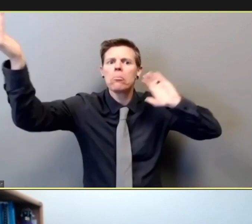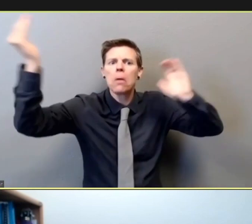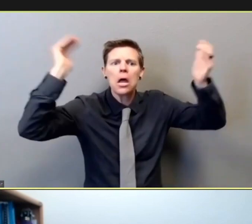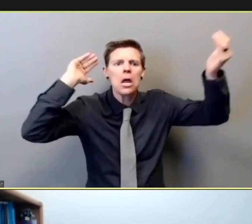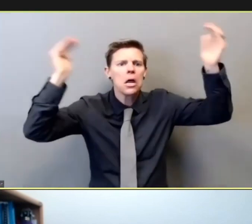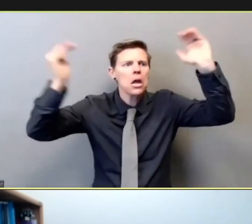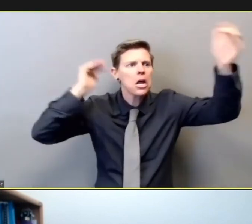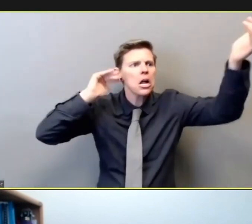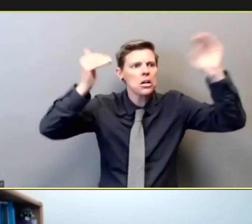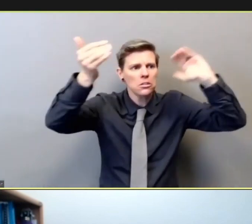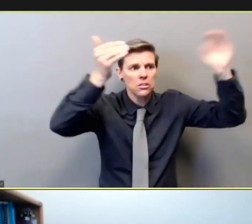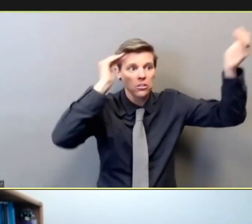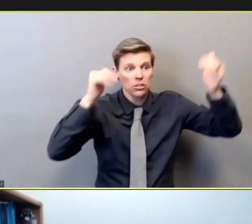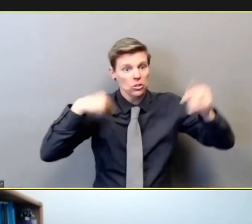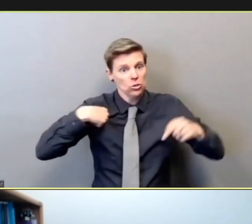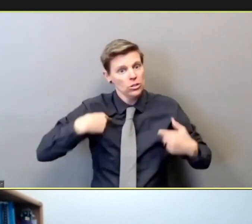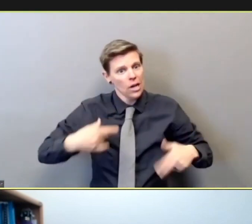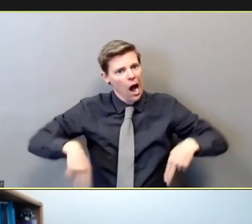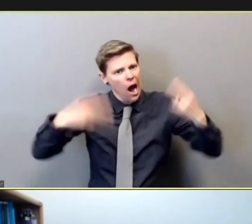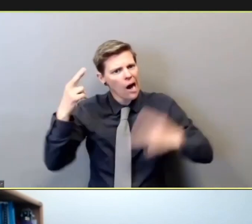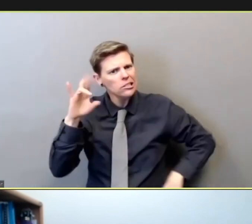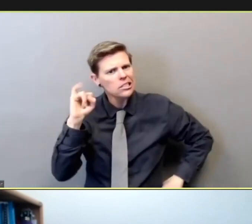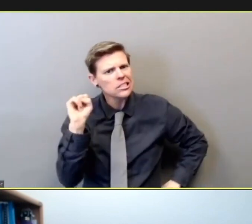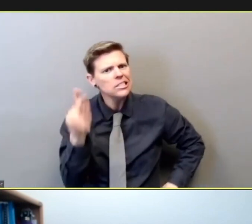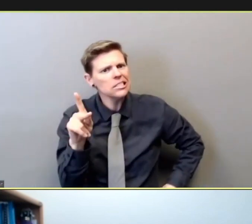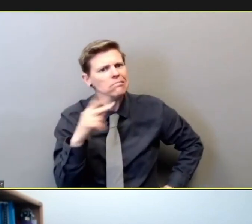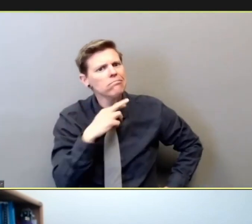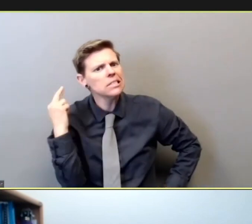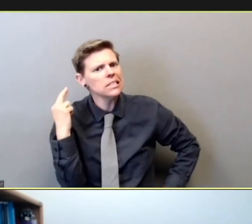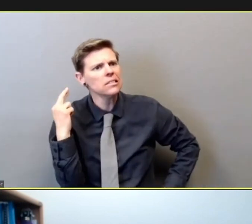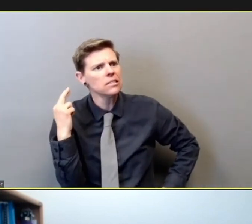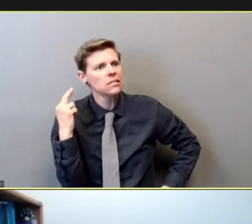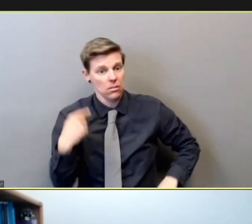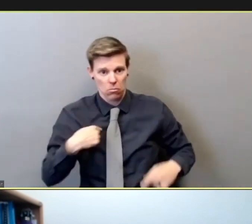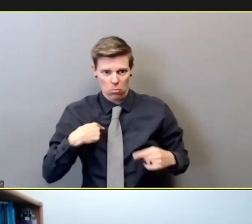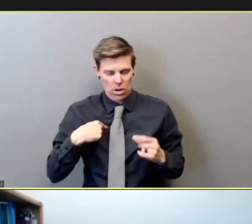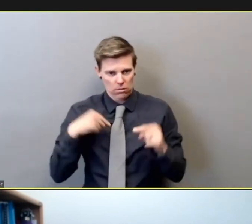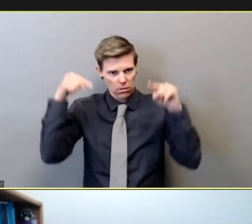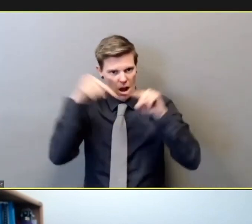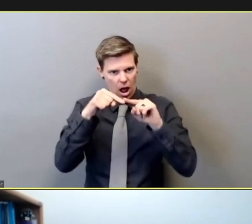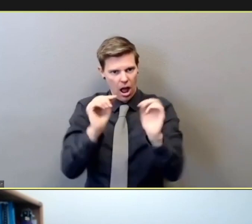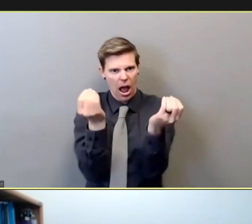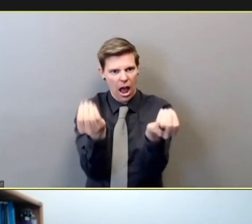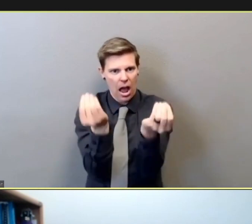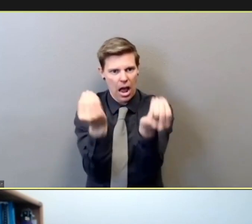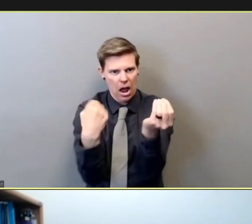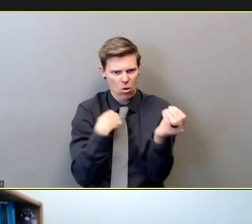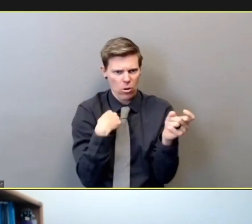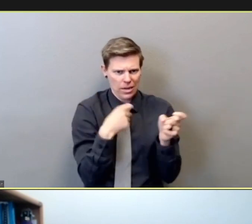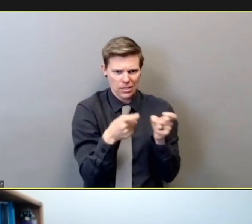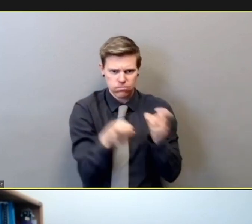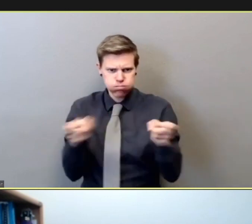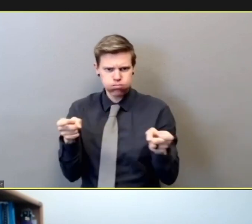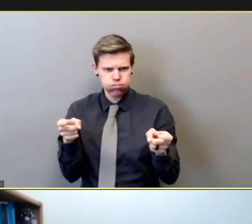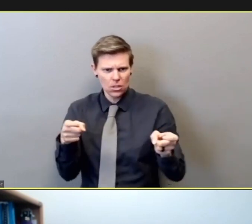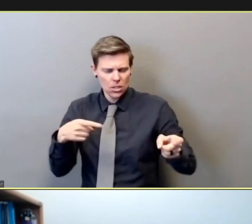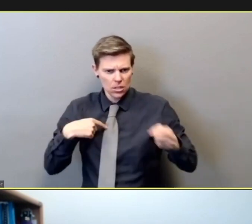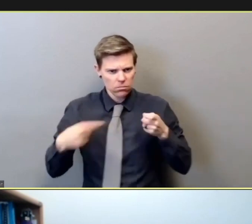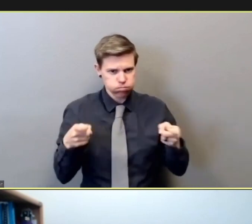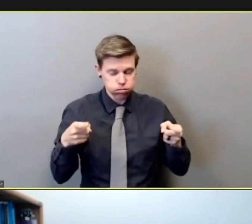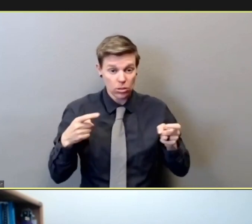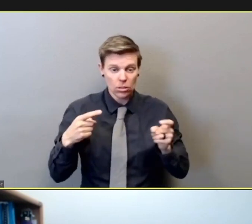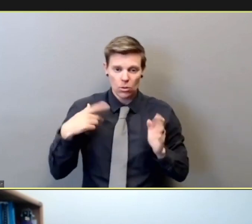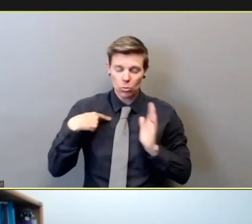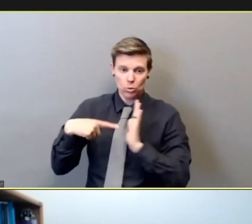So we can become a role model for the country on how to do things the right way. And given that COVID has uncovered